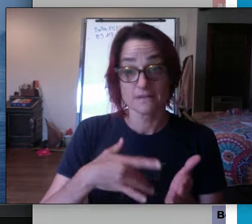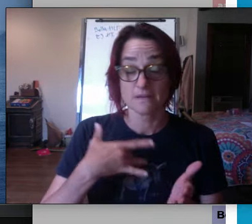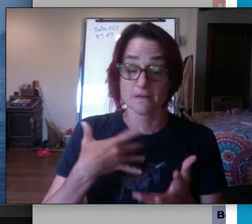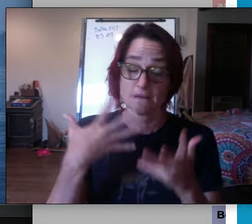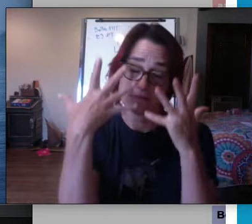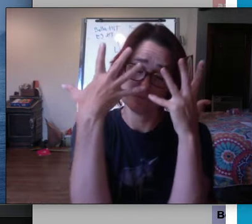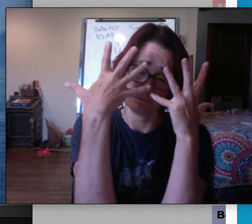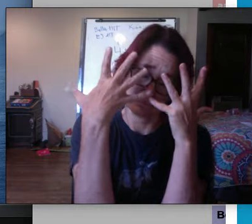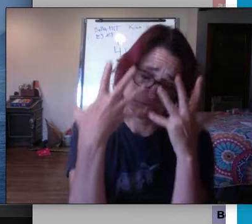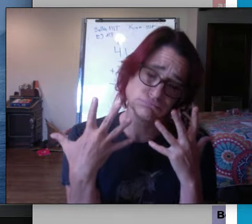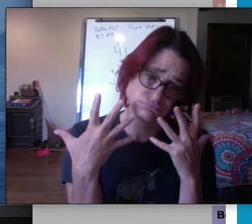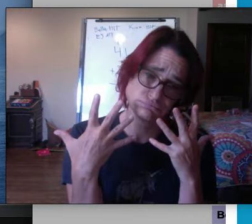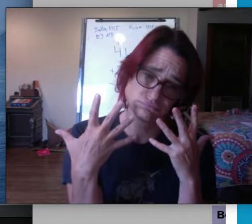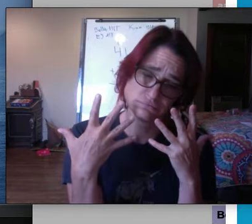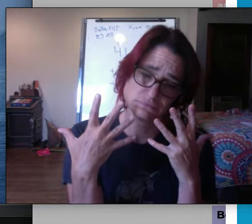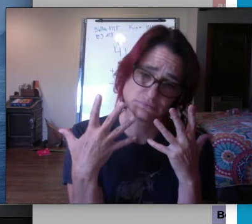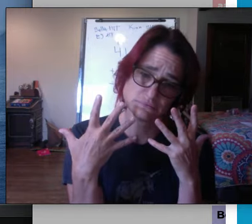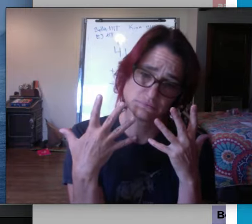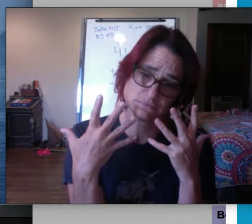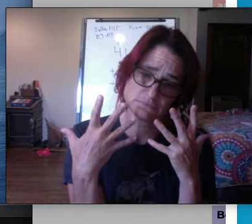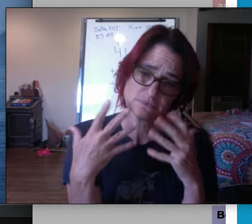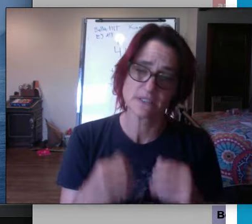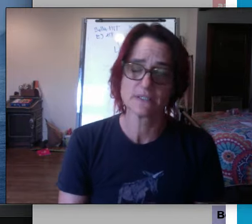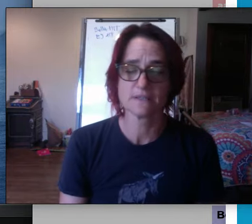Sometimes I feel very sad.